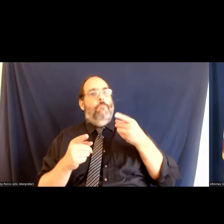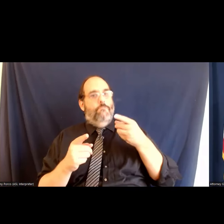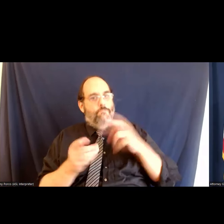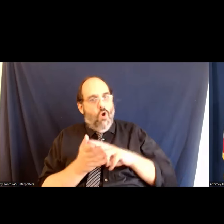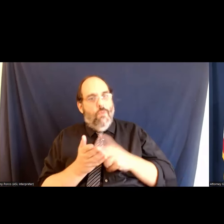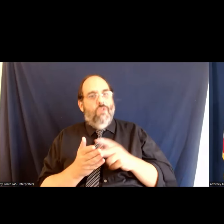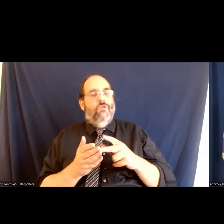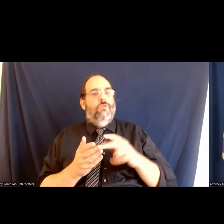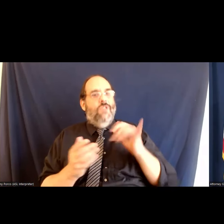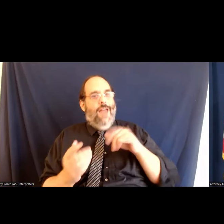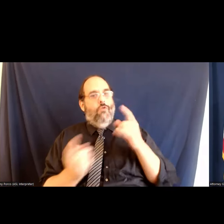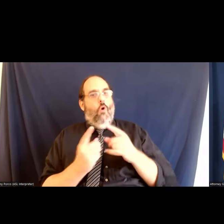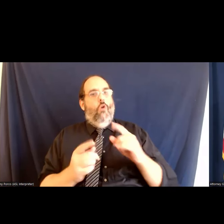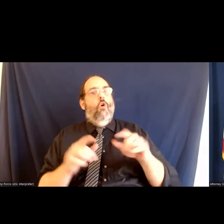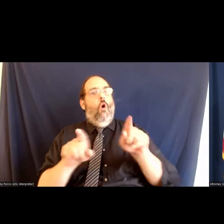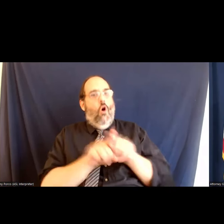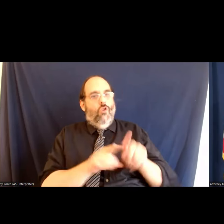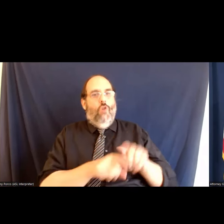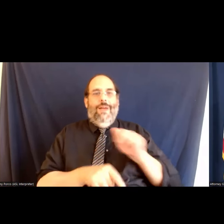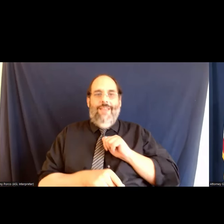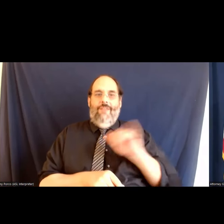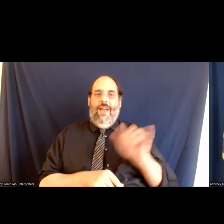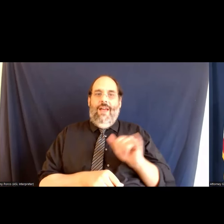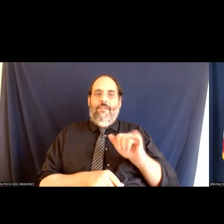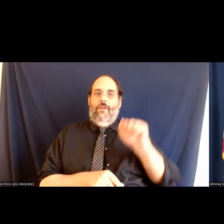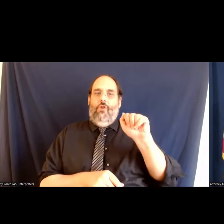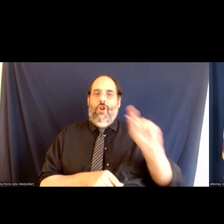General. Thank you for being here.